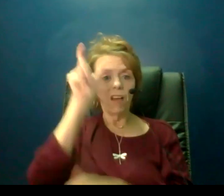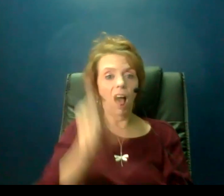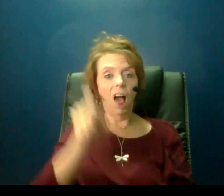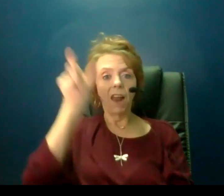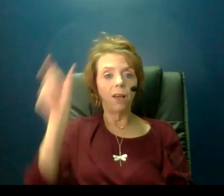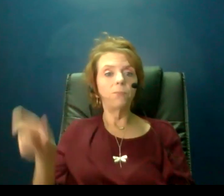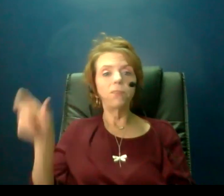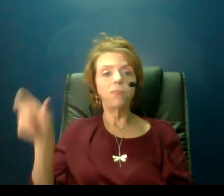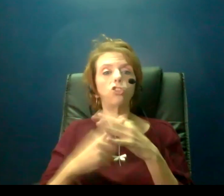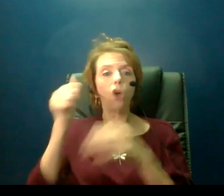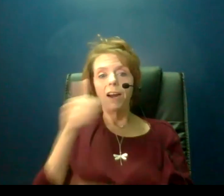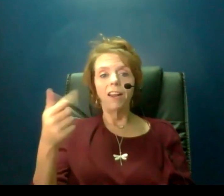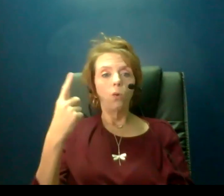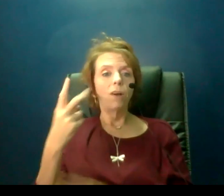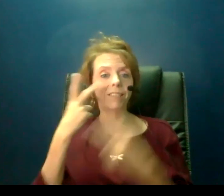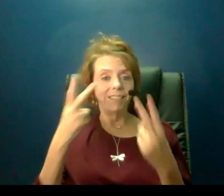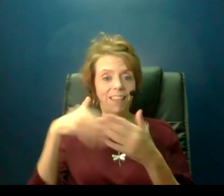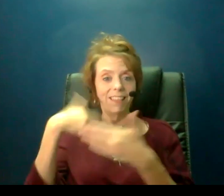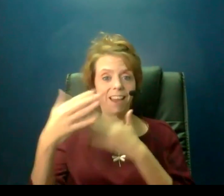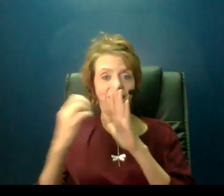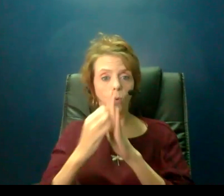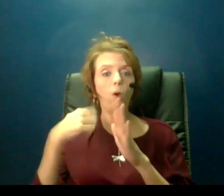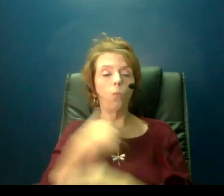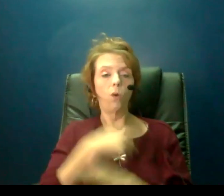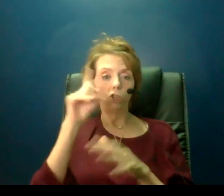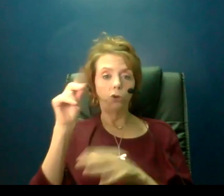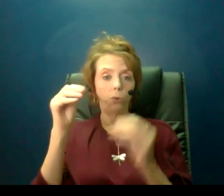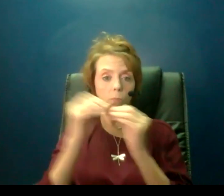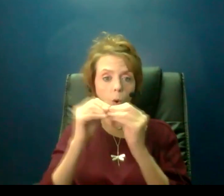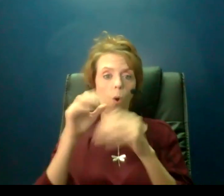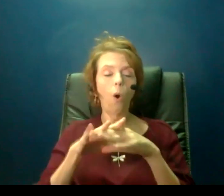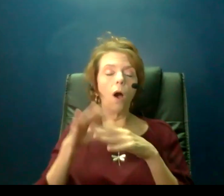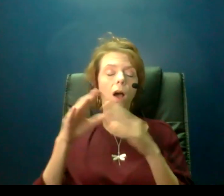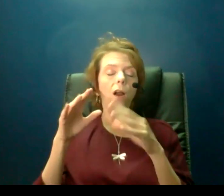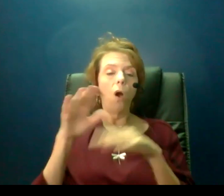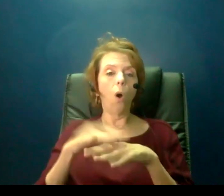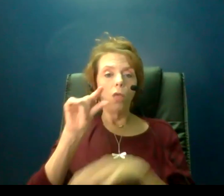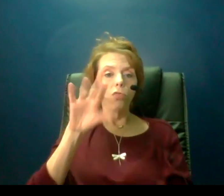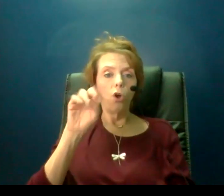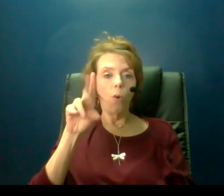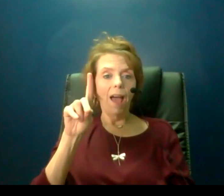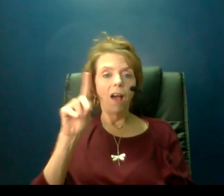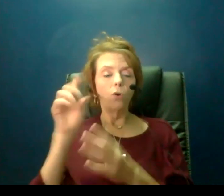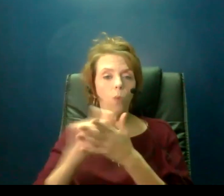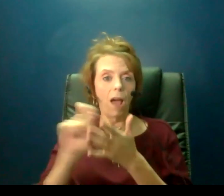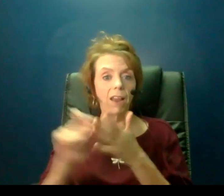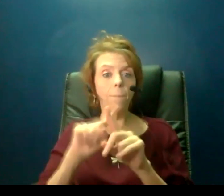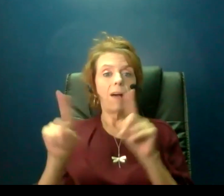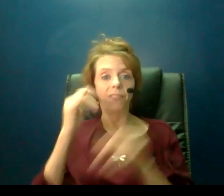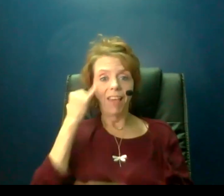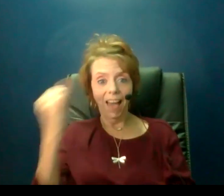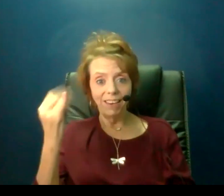at the example of Aijung. Come to the next session. We'll do a little bit more practical kind of on the ground writing. But the idea here